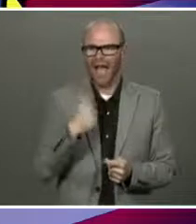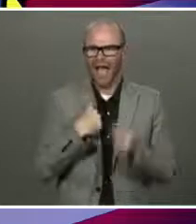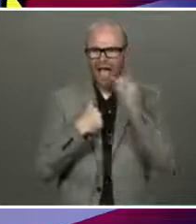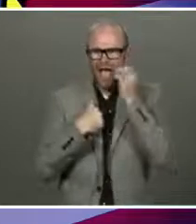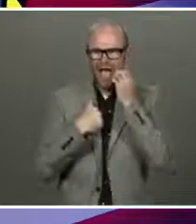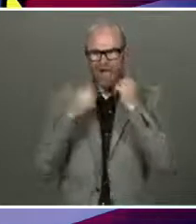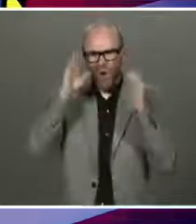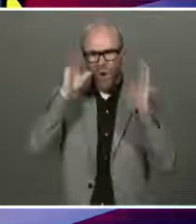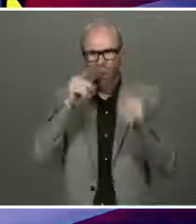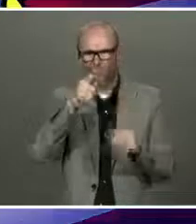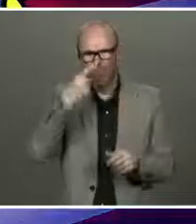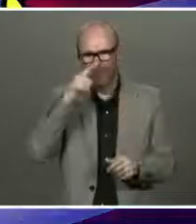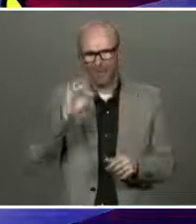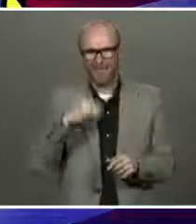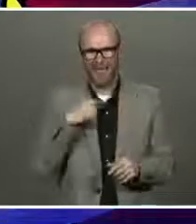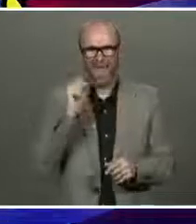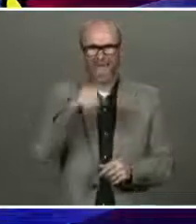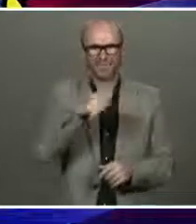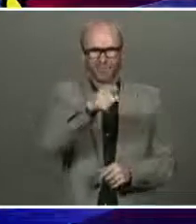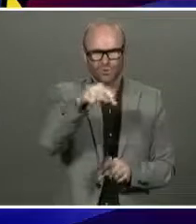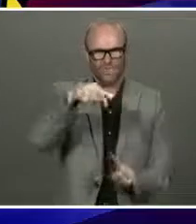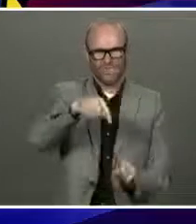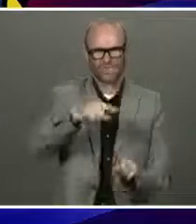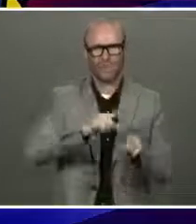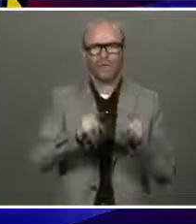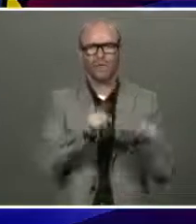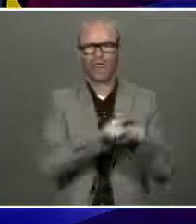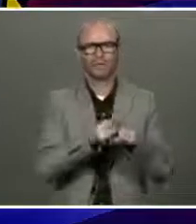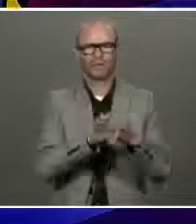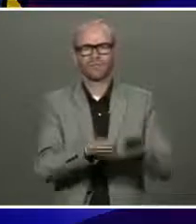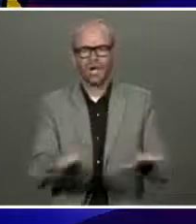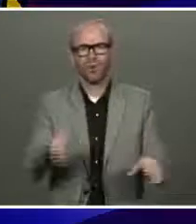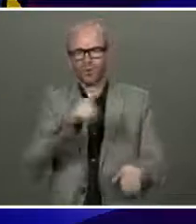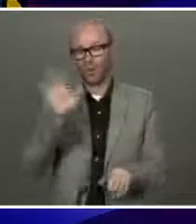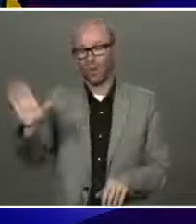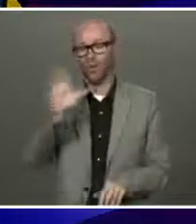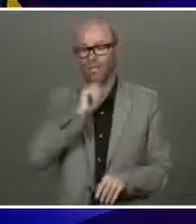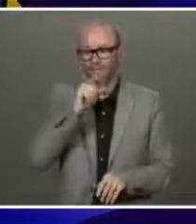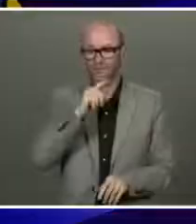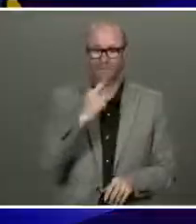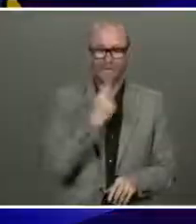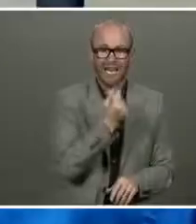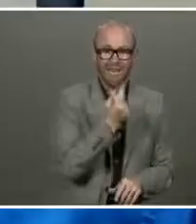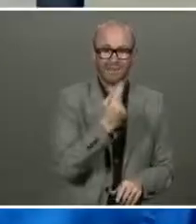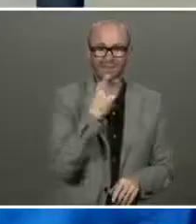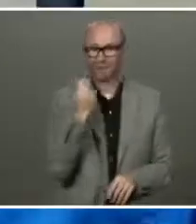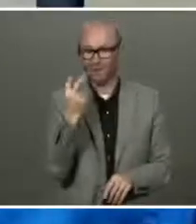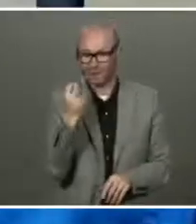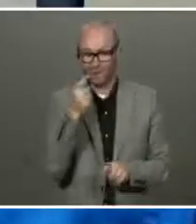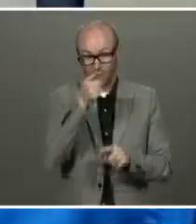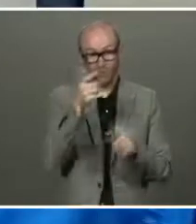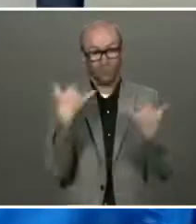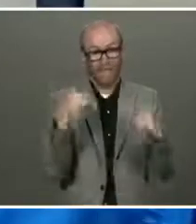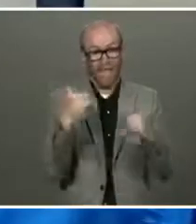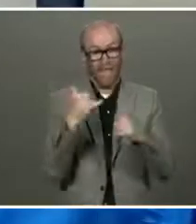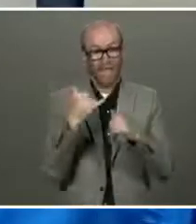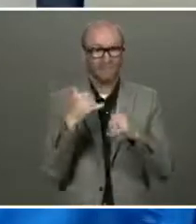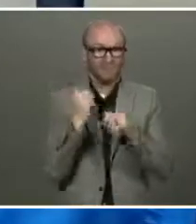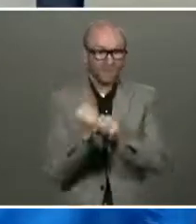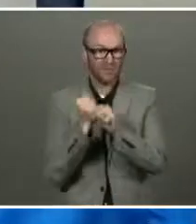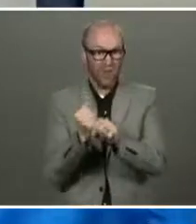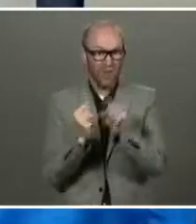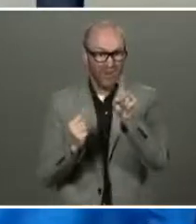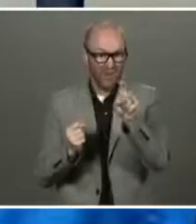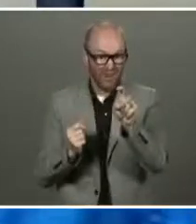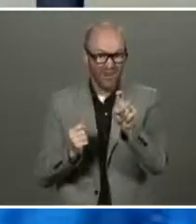I hope you don't mind if I ask you this, but as a child, when you were their age, 12 or 11, were you a ball player? And